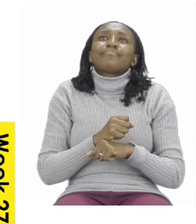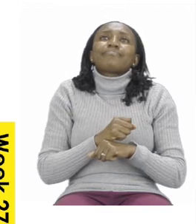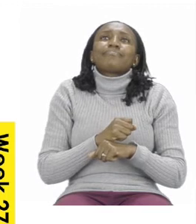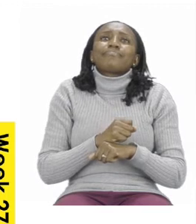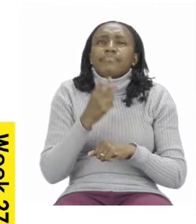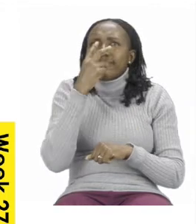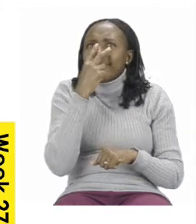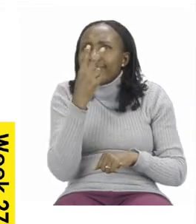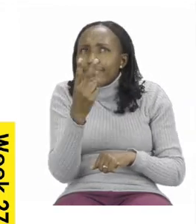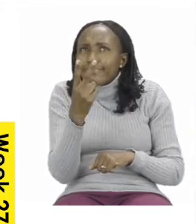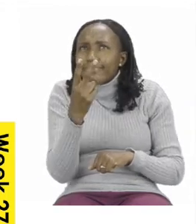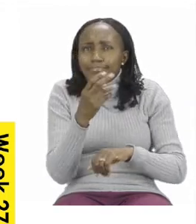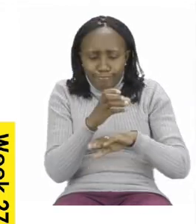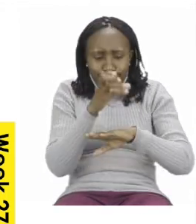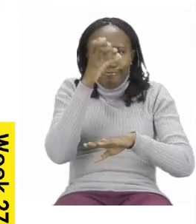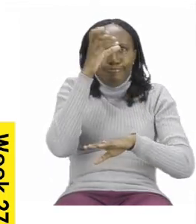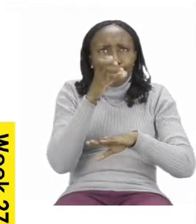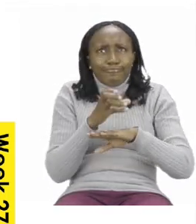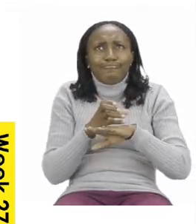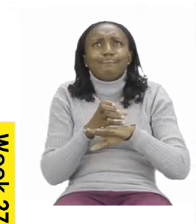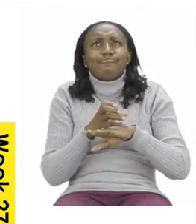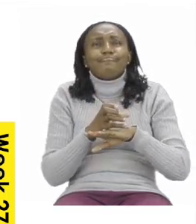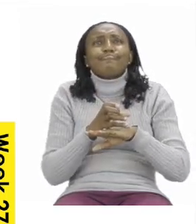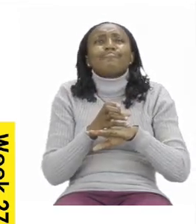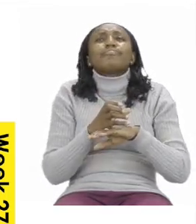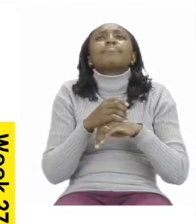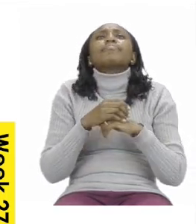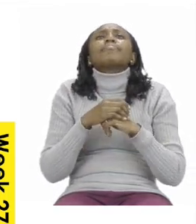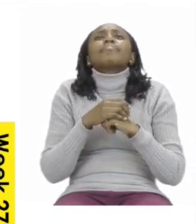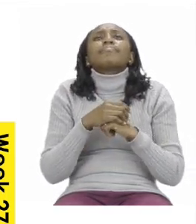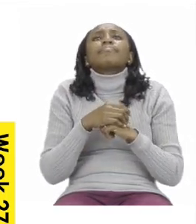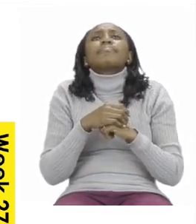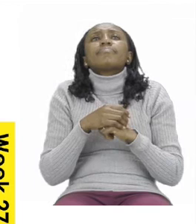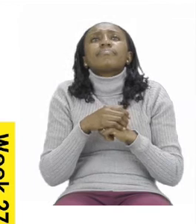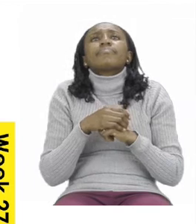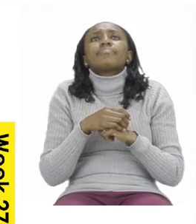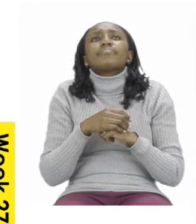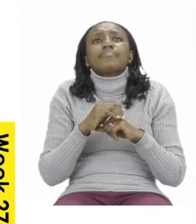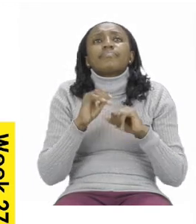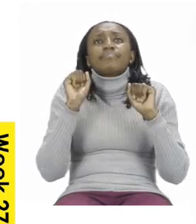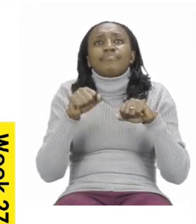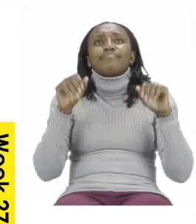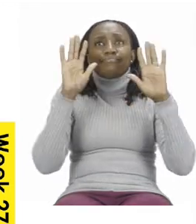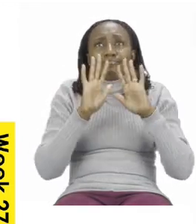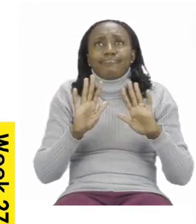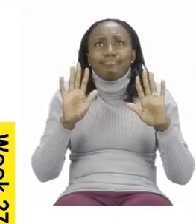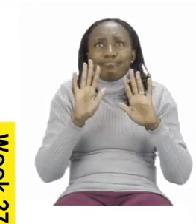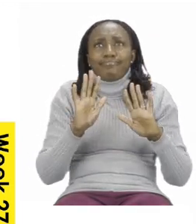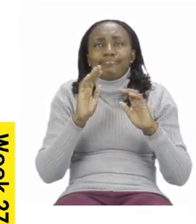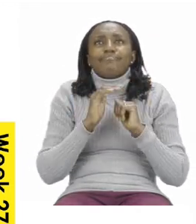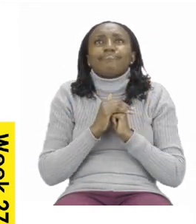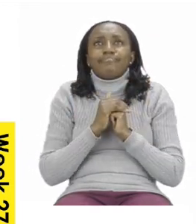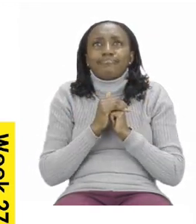look at these bottles or containers and we have to color them. You will see